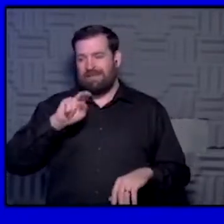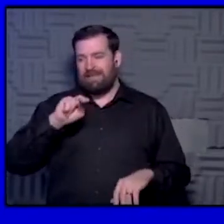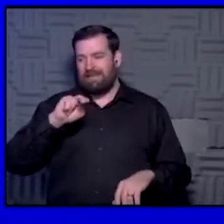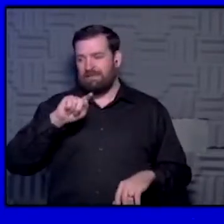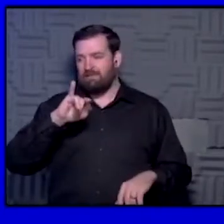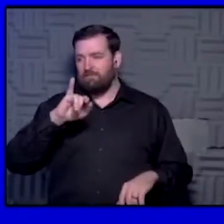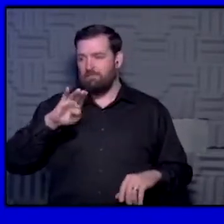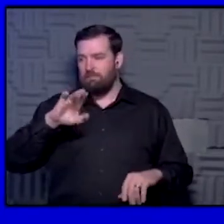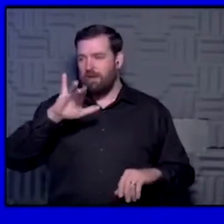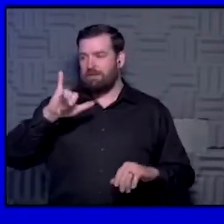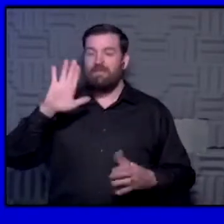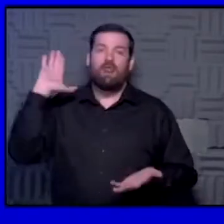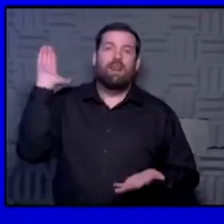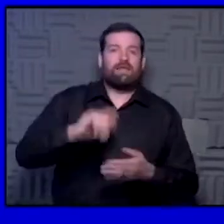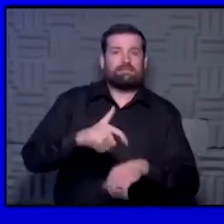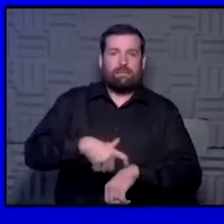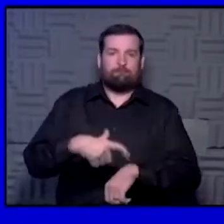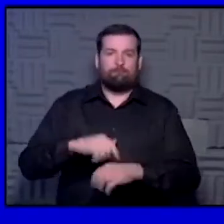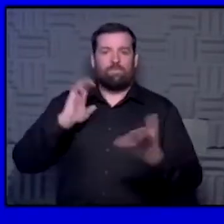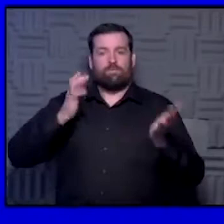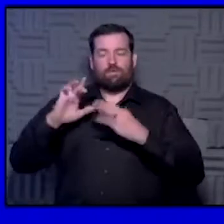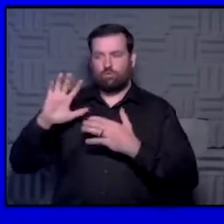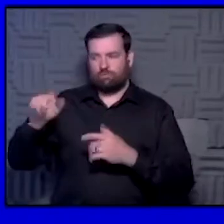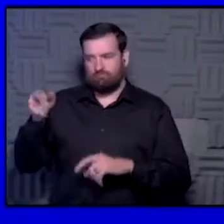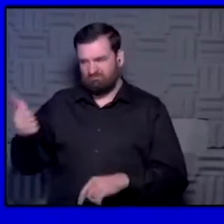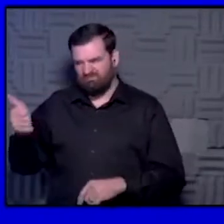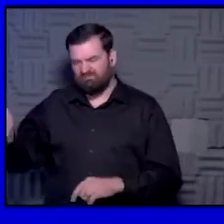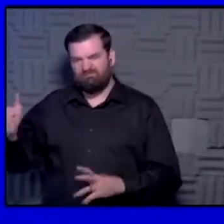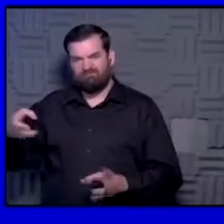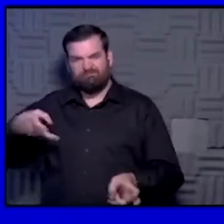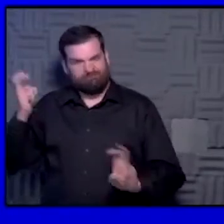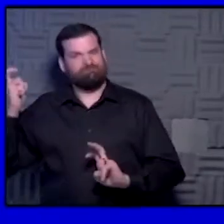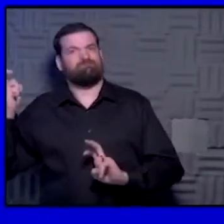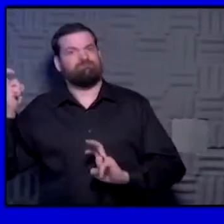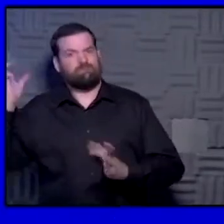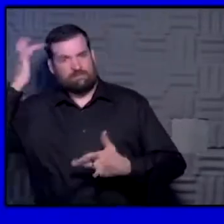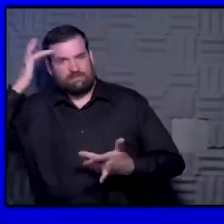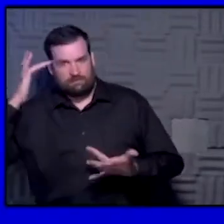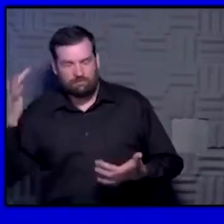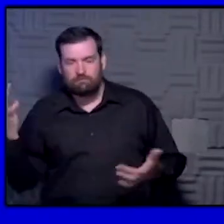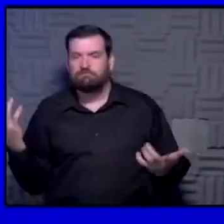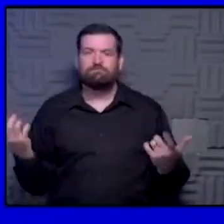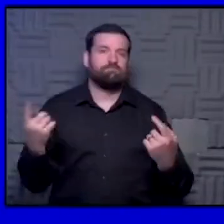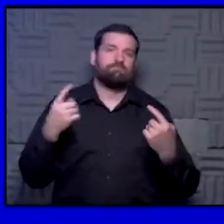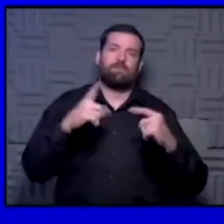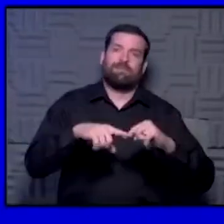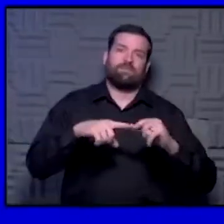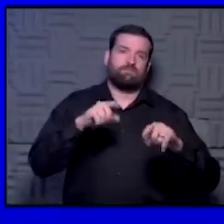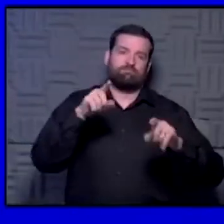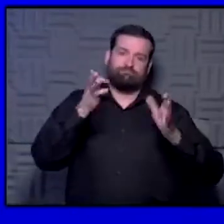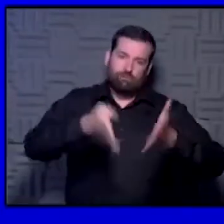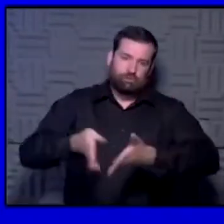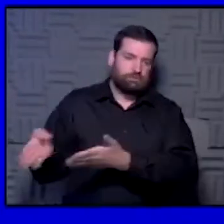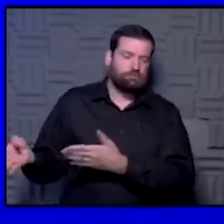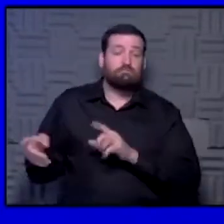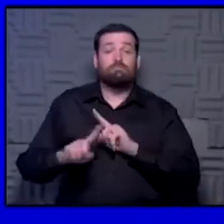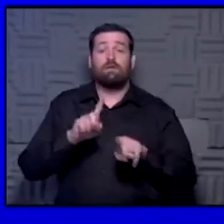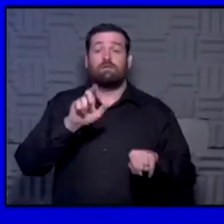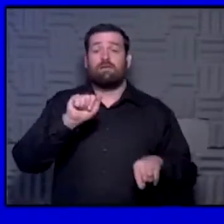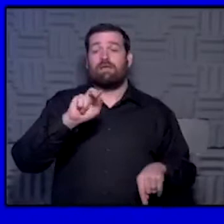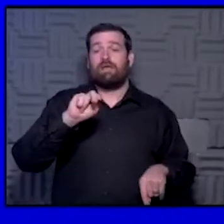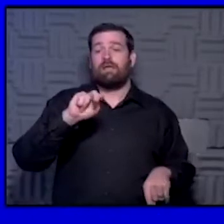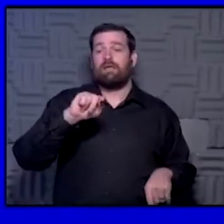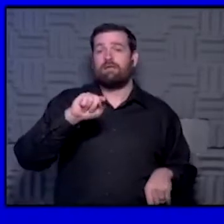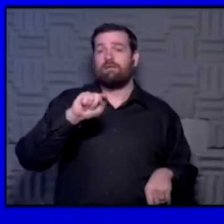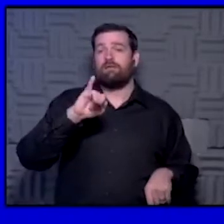more severe disease. So it really gets down to the individual. But in general, the antibody test itself that